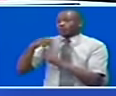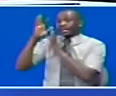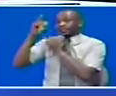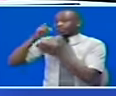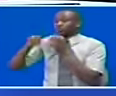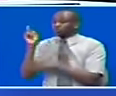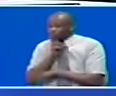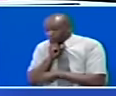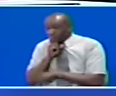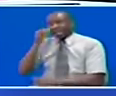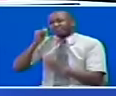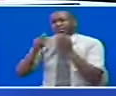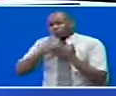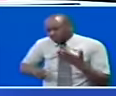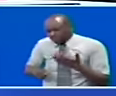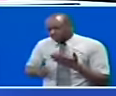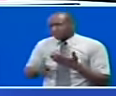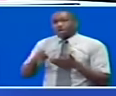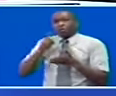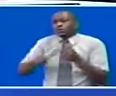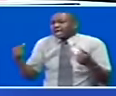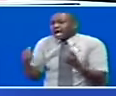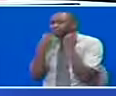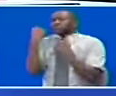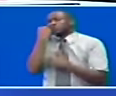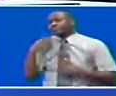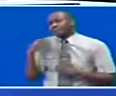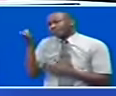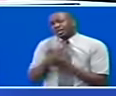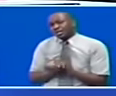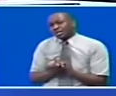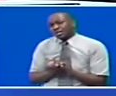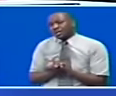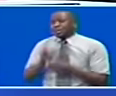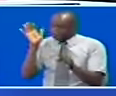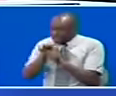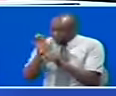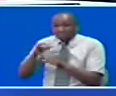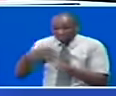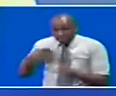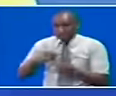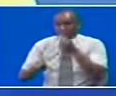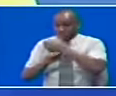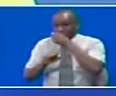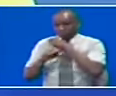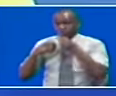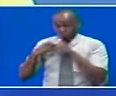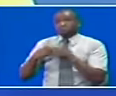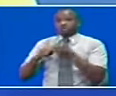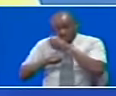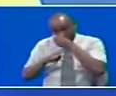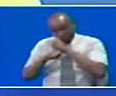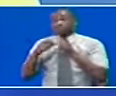tomorrow. And lastly, answer, you know, what happens to the patients now? A lot of people have support for the nurses and doctors'